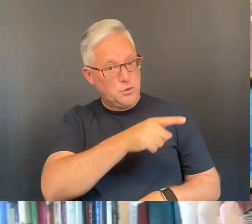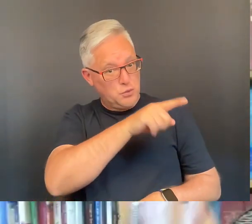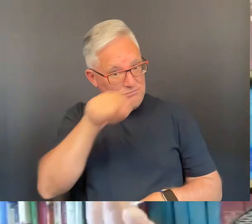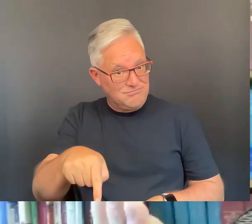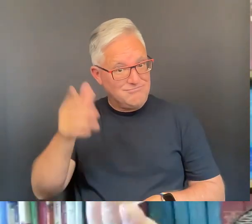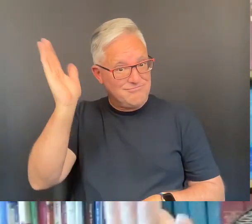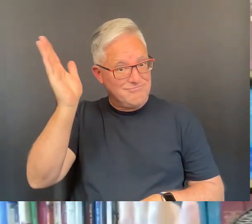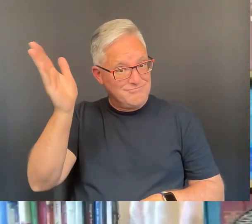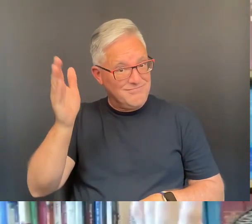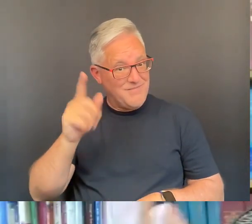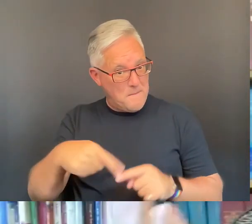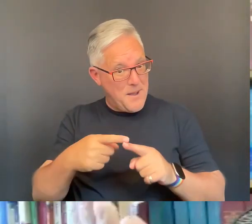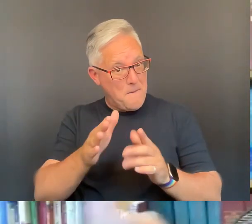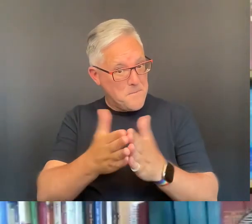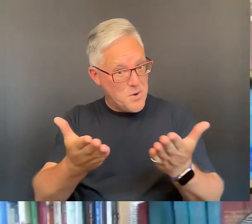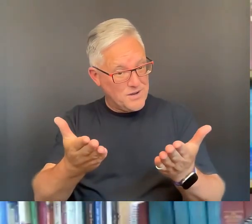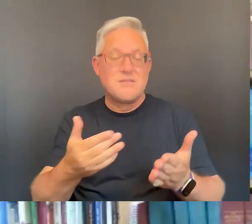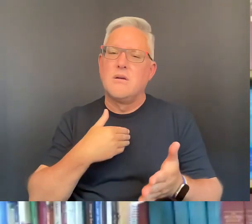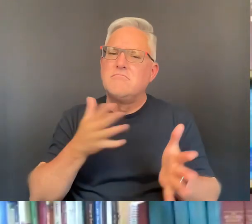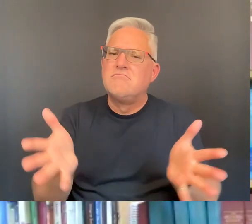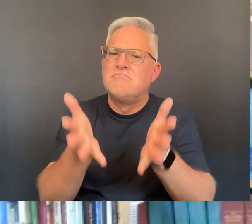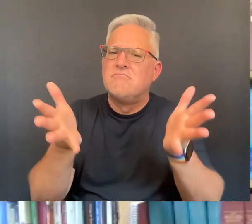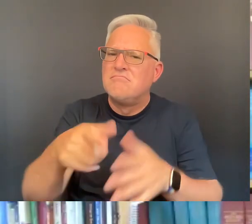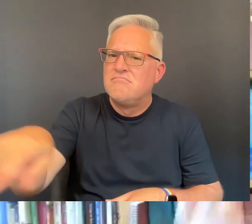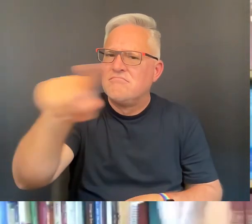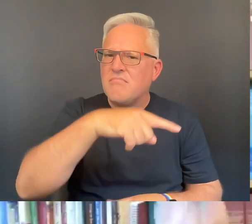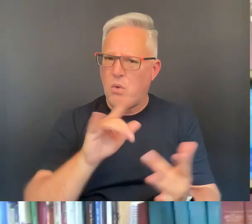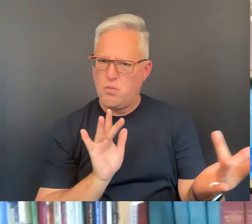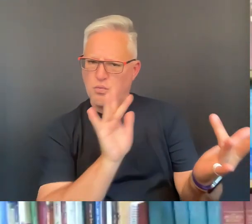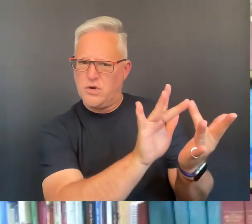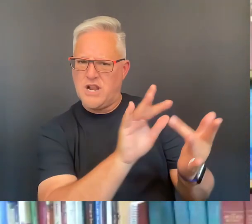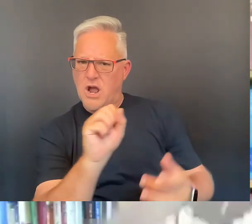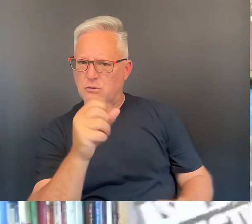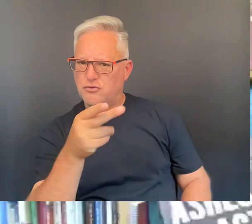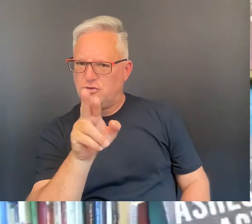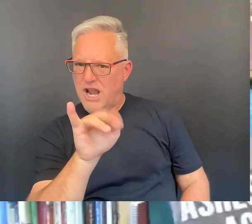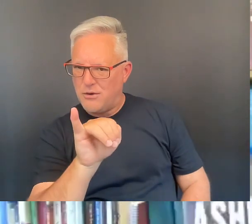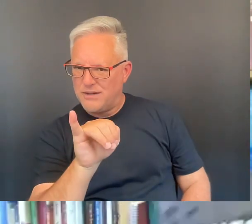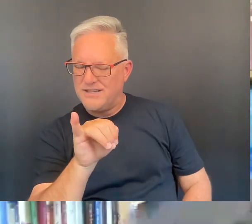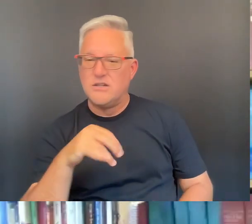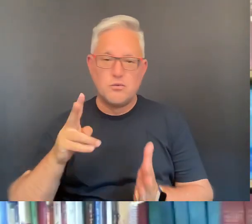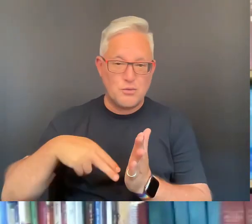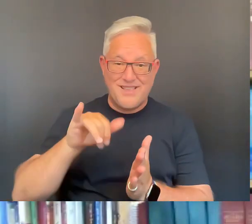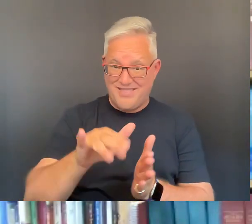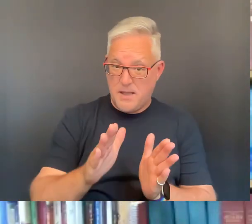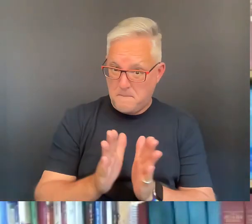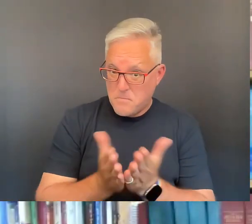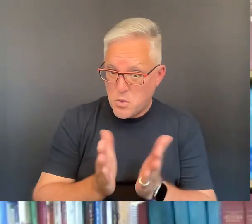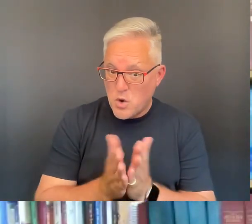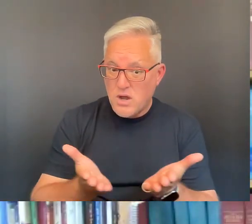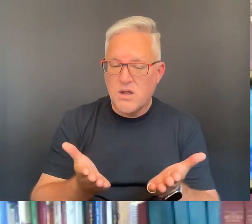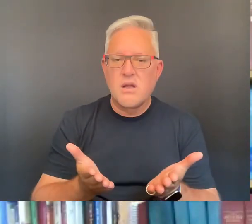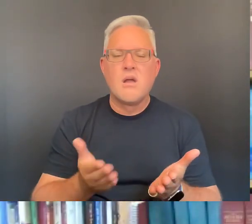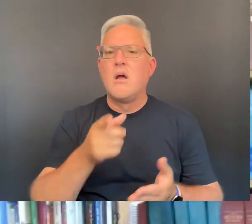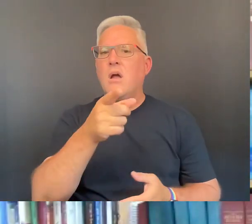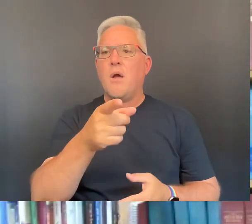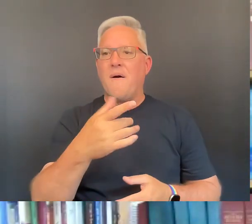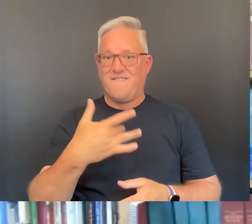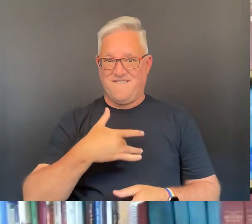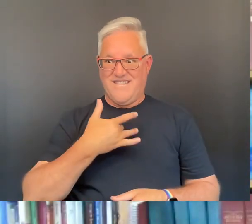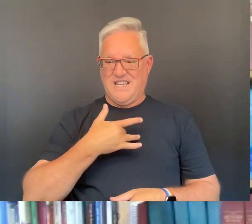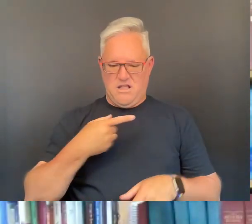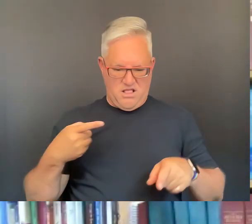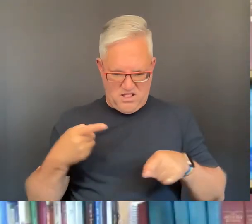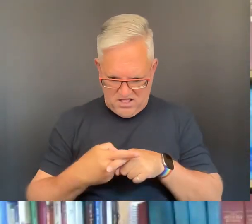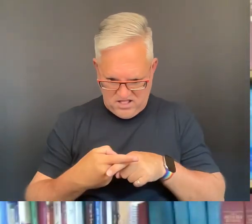would encourage any congregation in this area to reach out to Sherry to read this book about finding yourself at